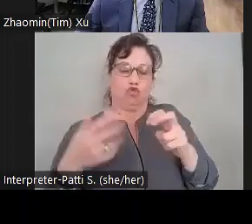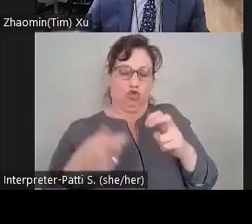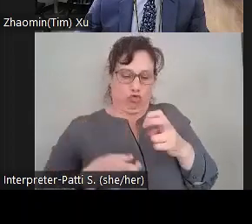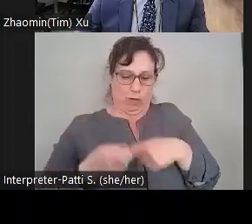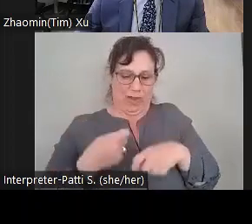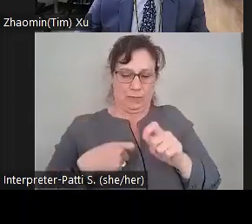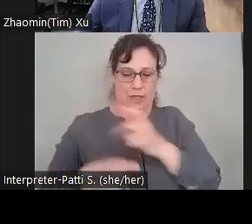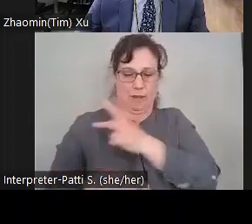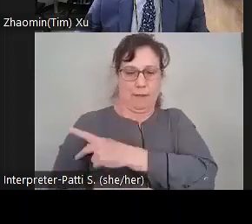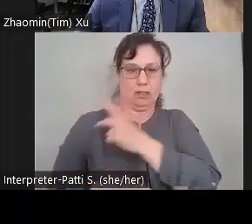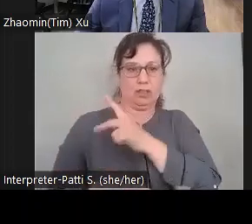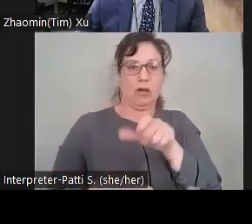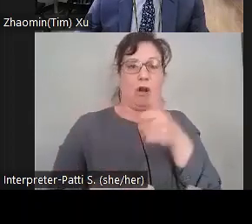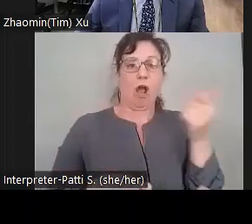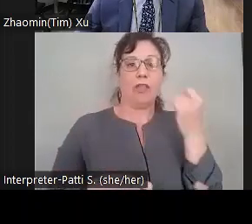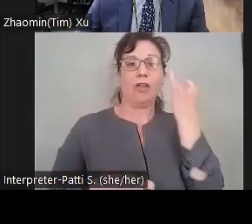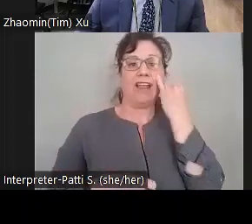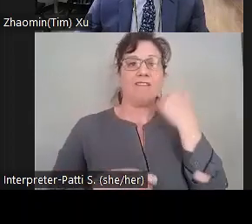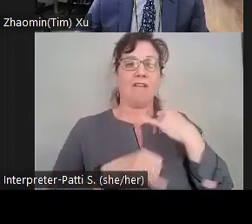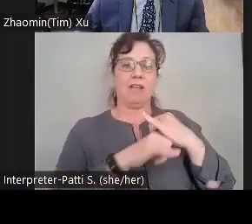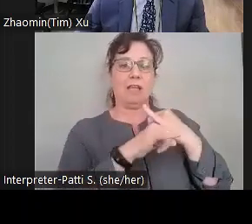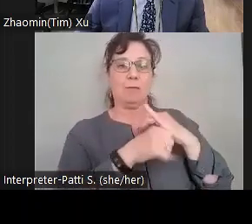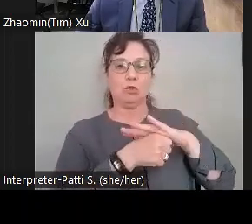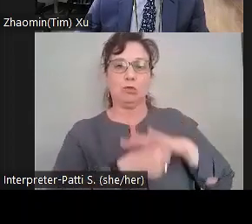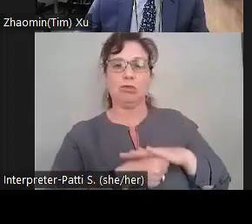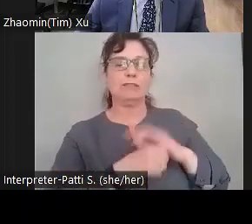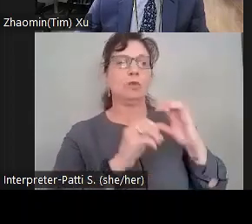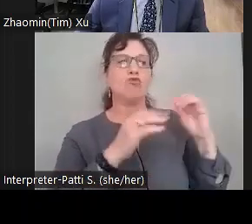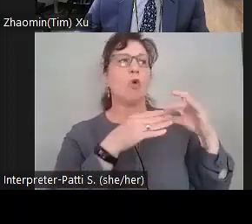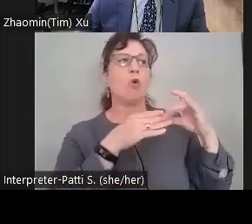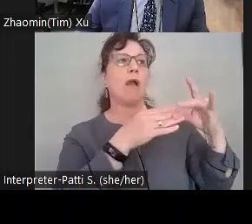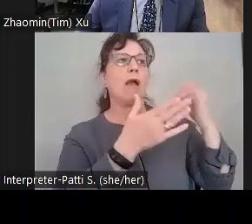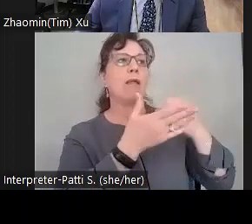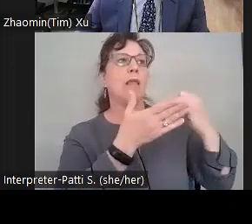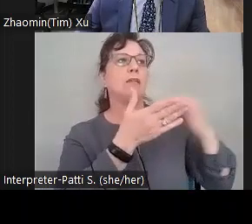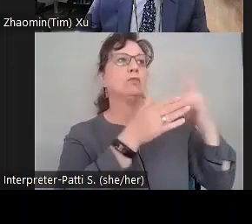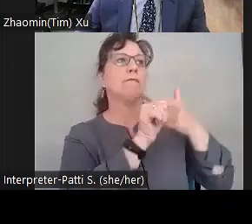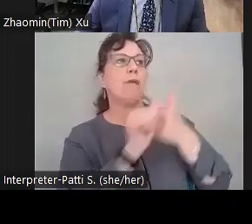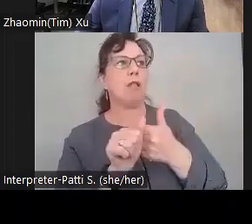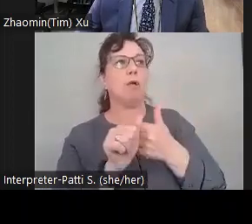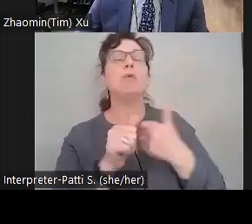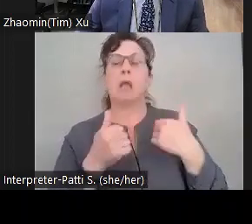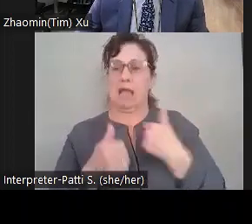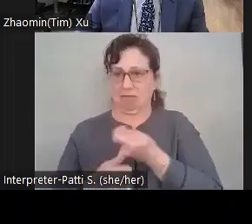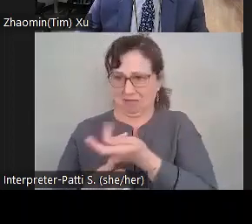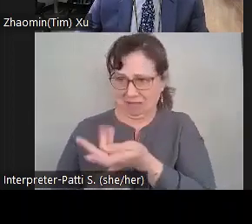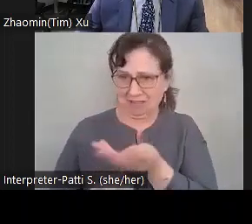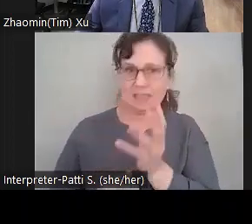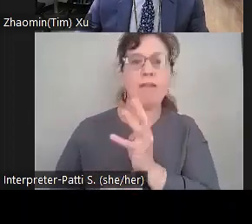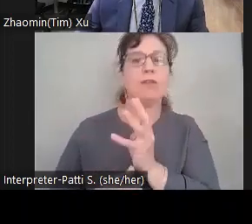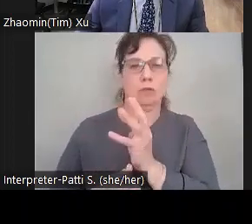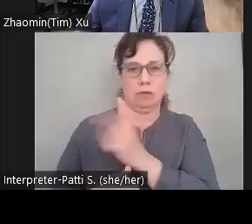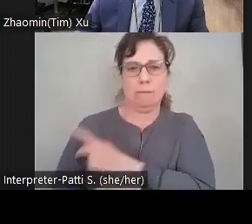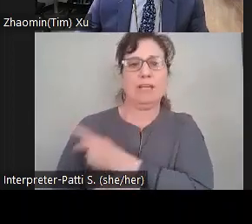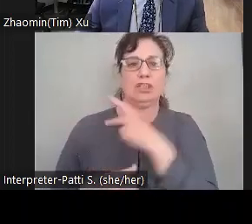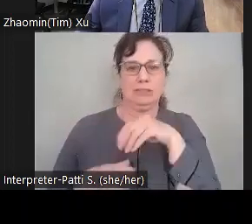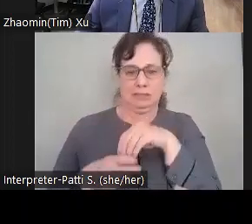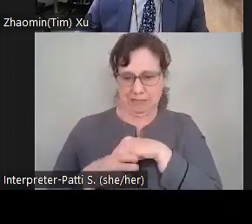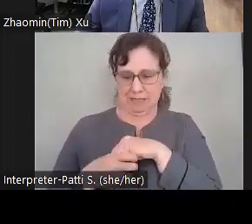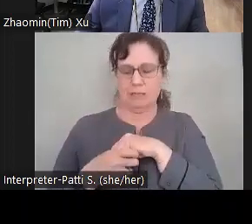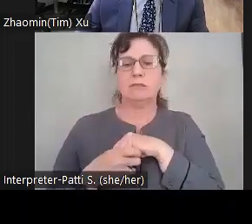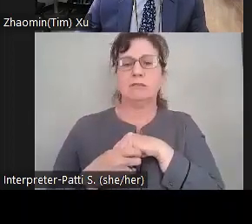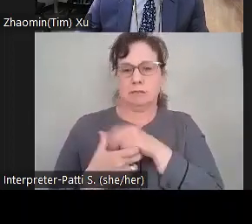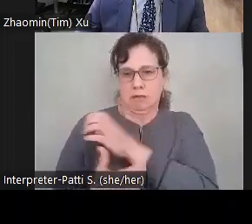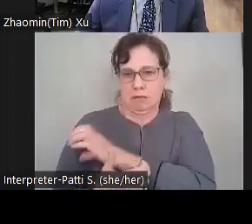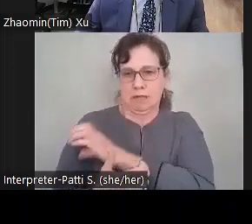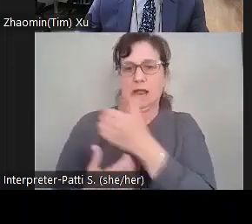who are medically immunosuppressed, there's really no guidelines for, and we do have a handful of patients who are transplant patients in our clinic that do